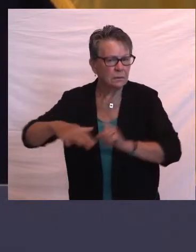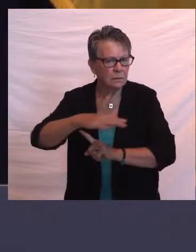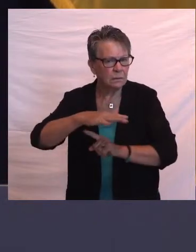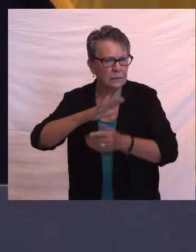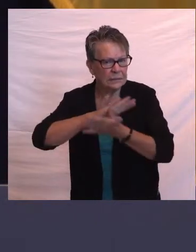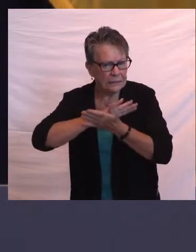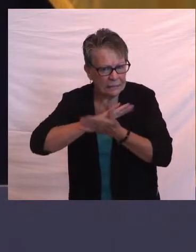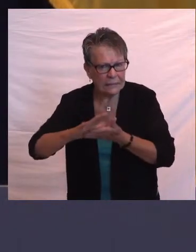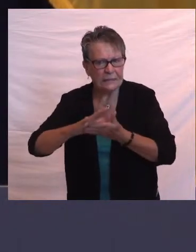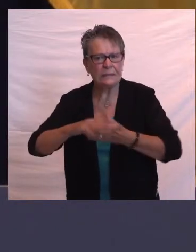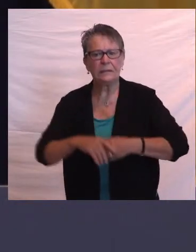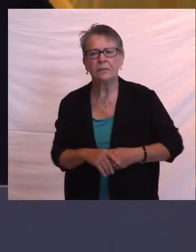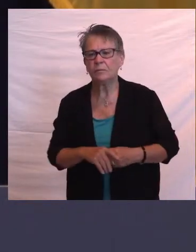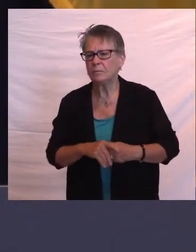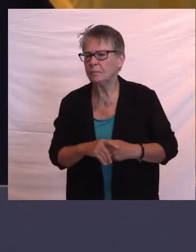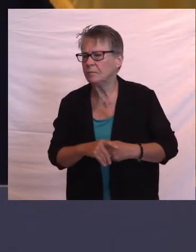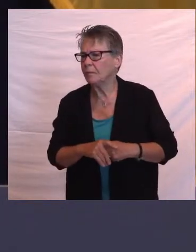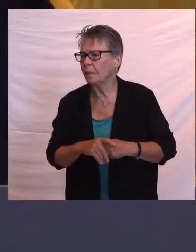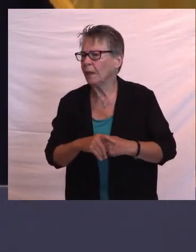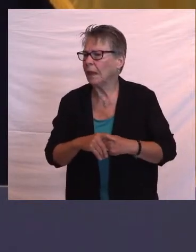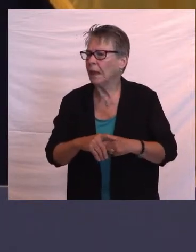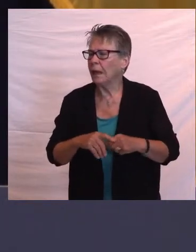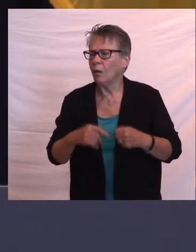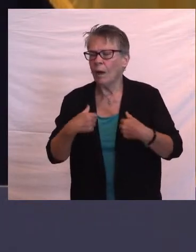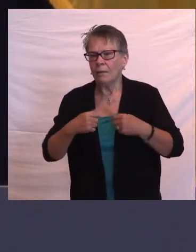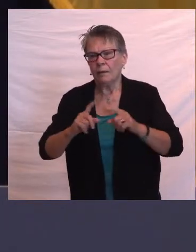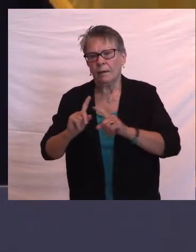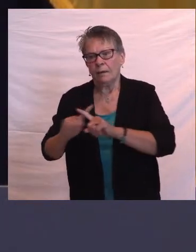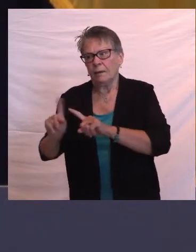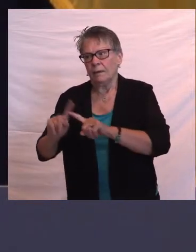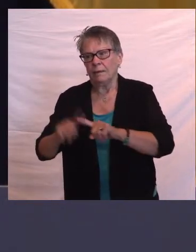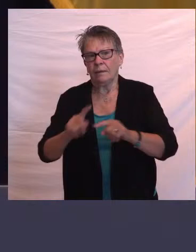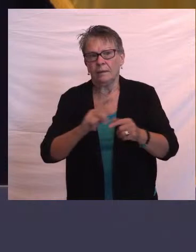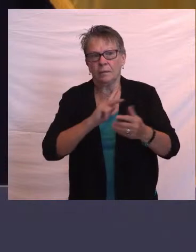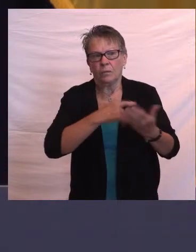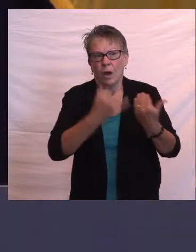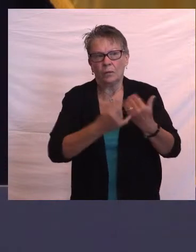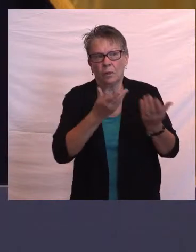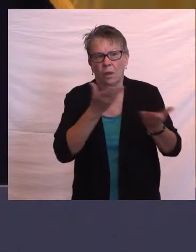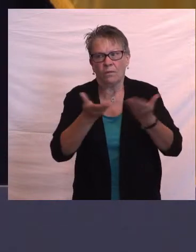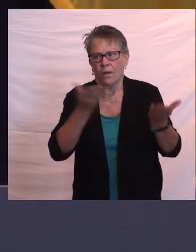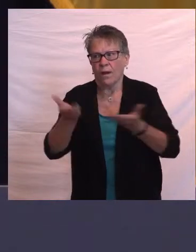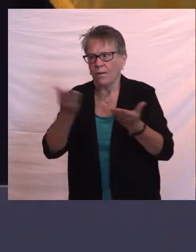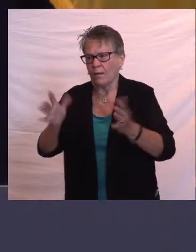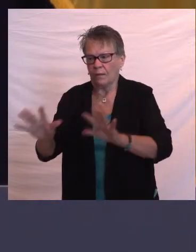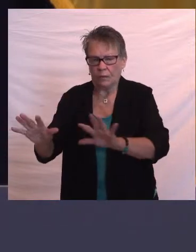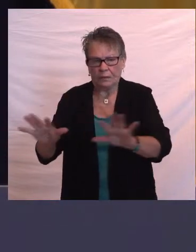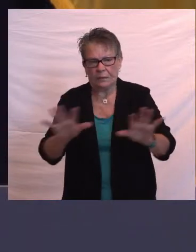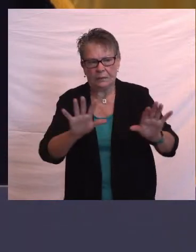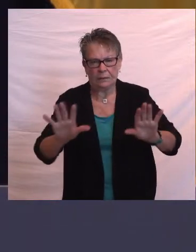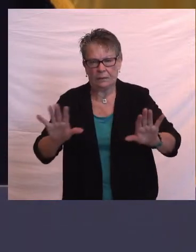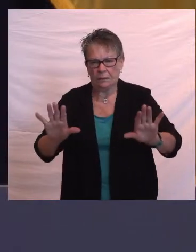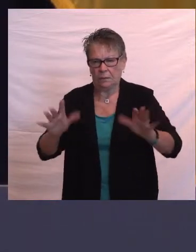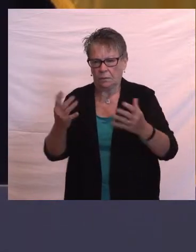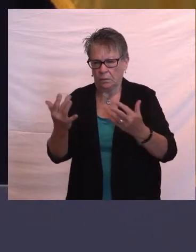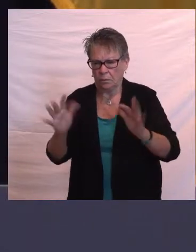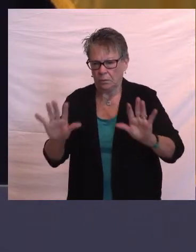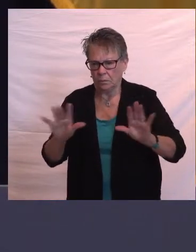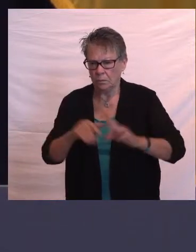Project X versus Project Y. This is one that has stuck out since before I was governor as incredibly